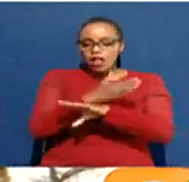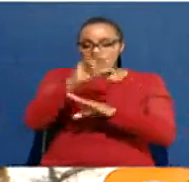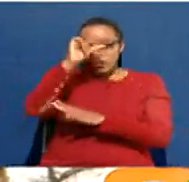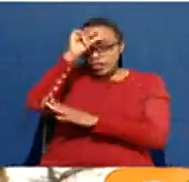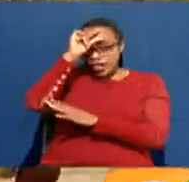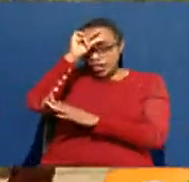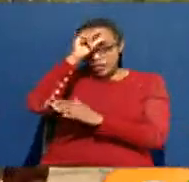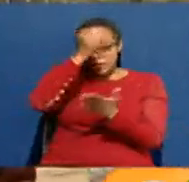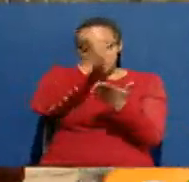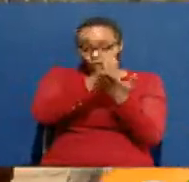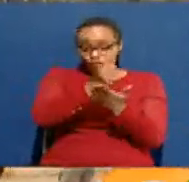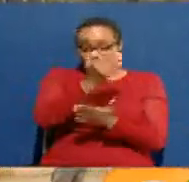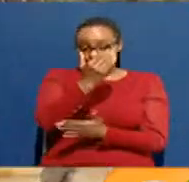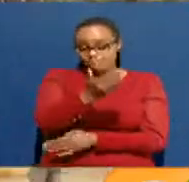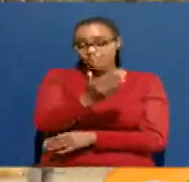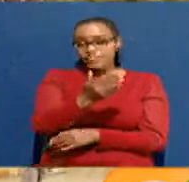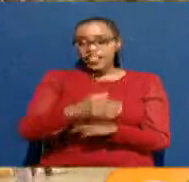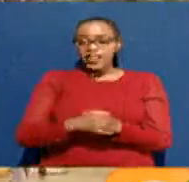government facility.